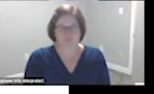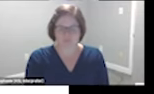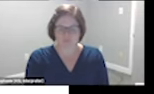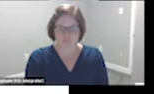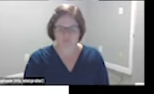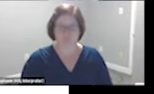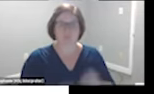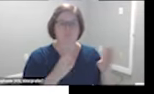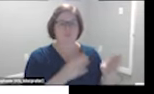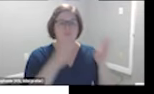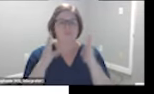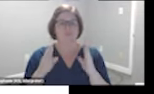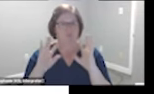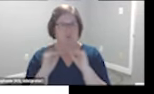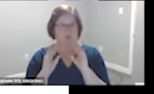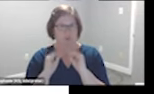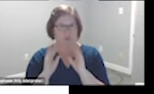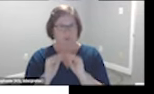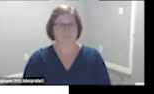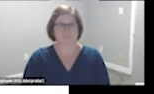Moving on to conferences.